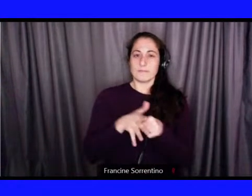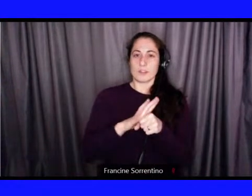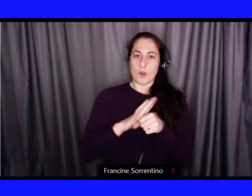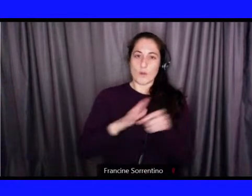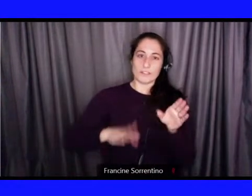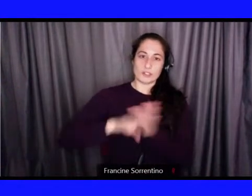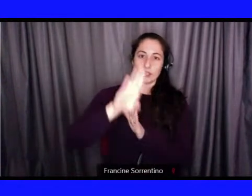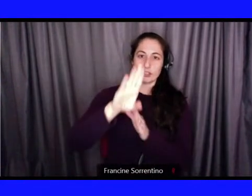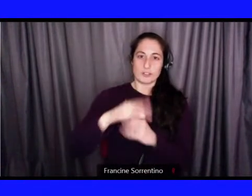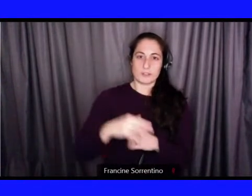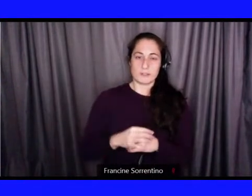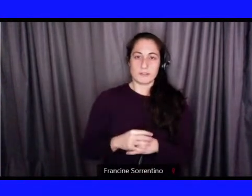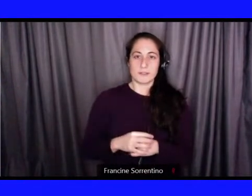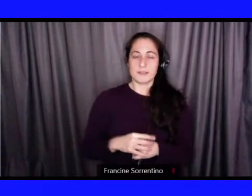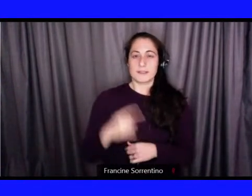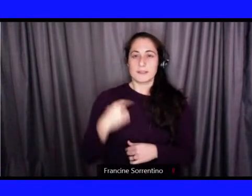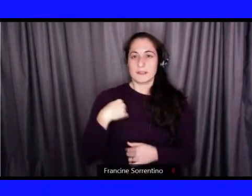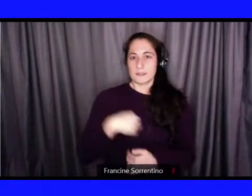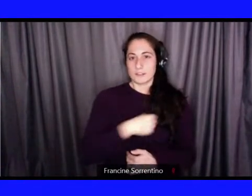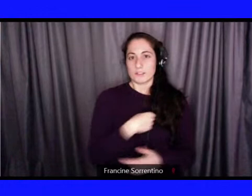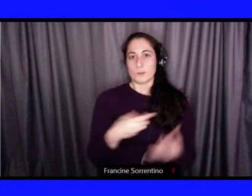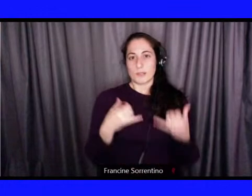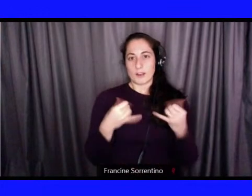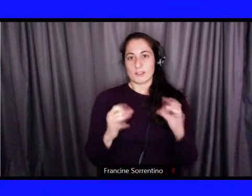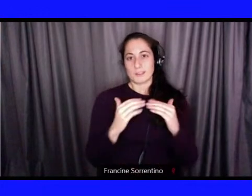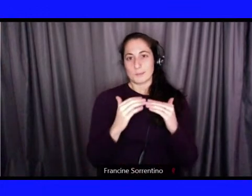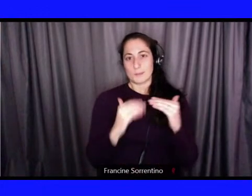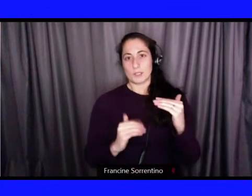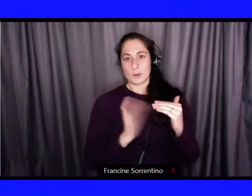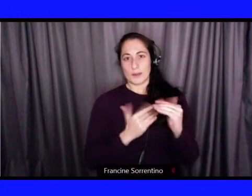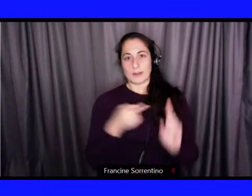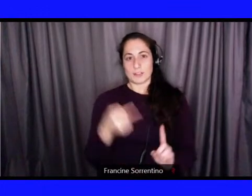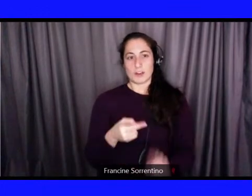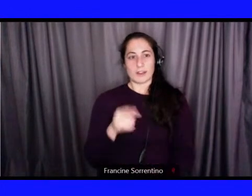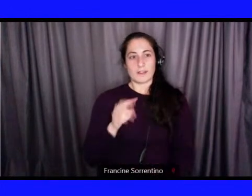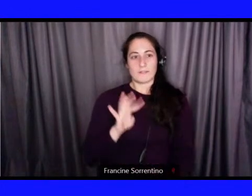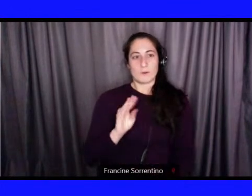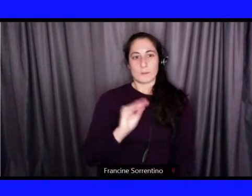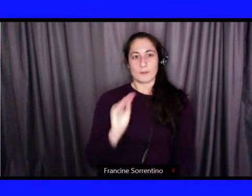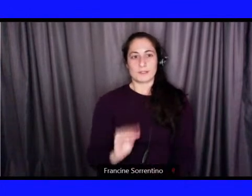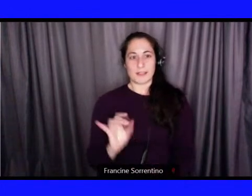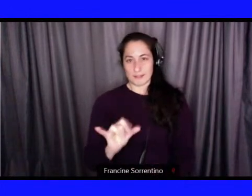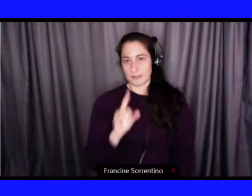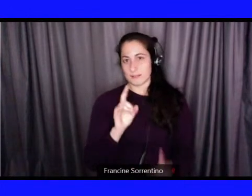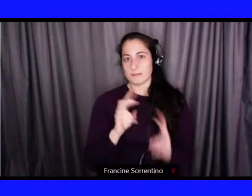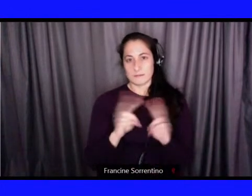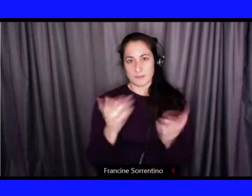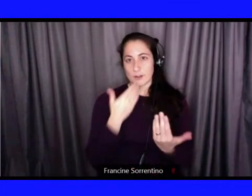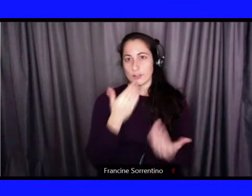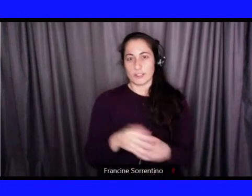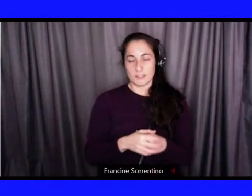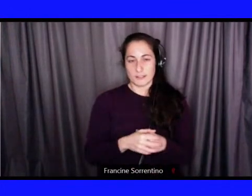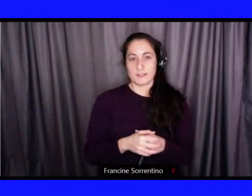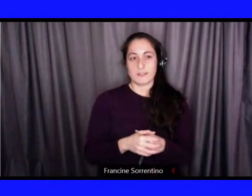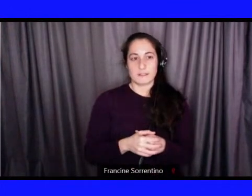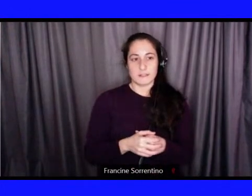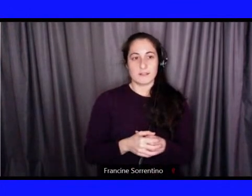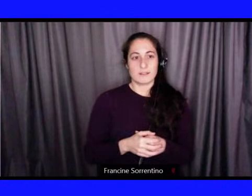under 55 days. I think a few kind of very long waits on